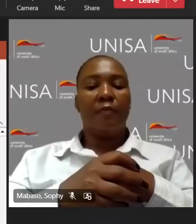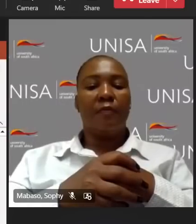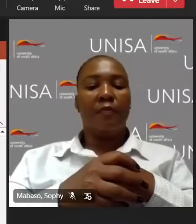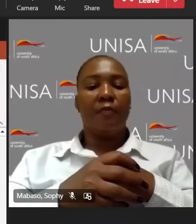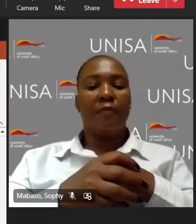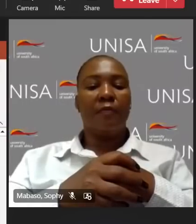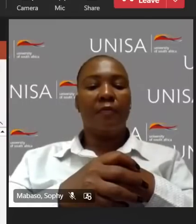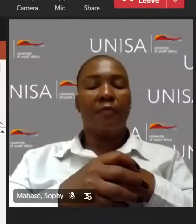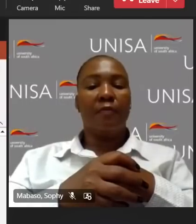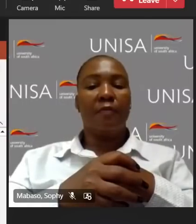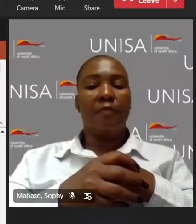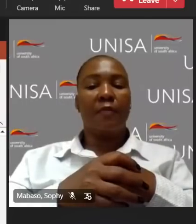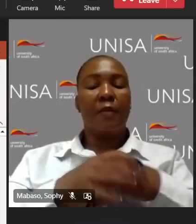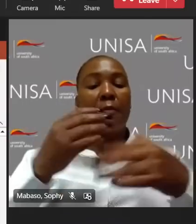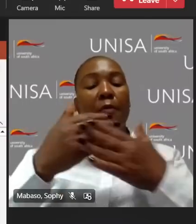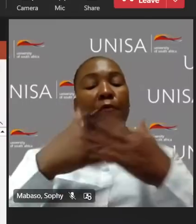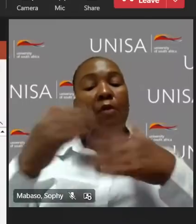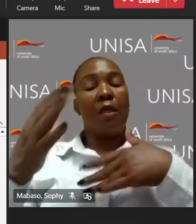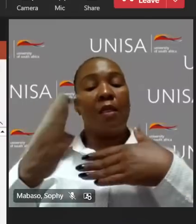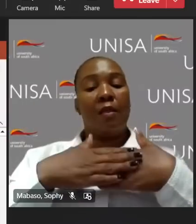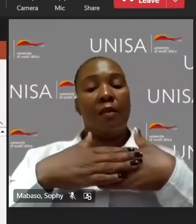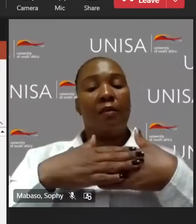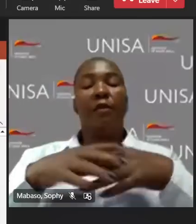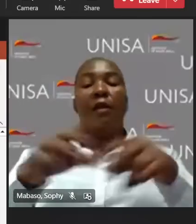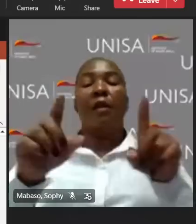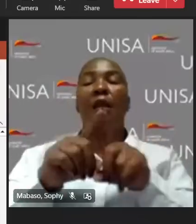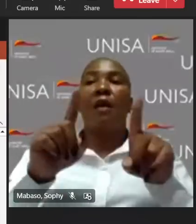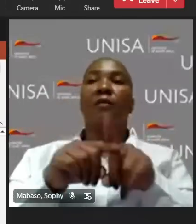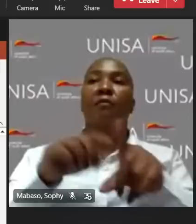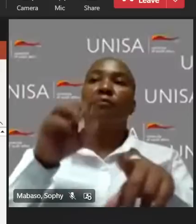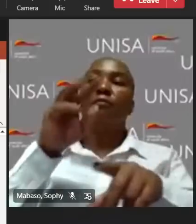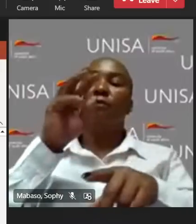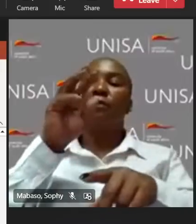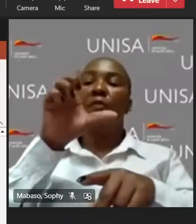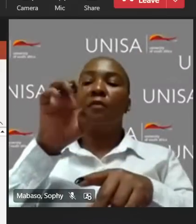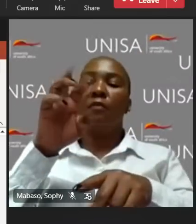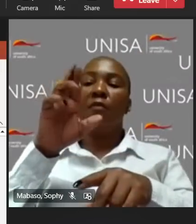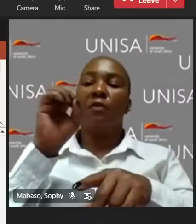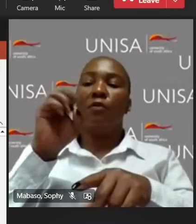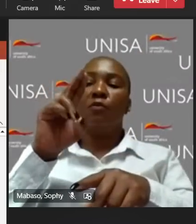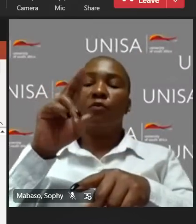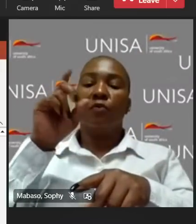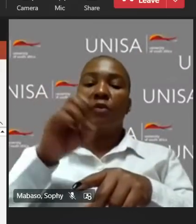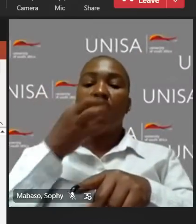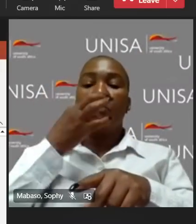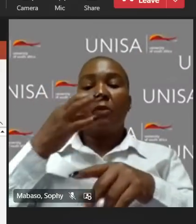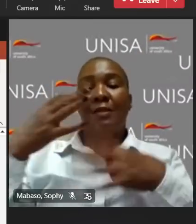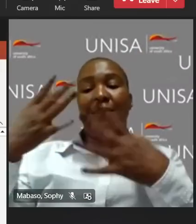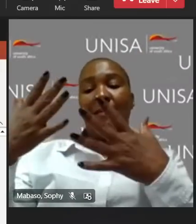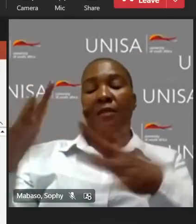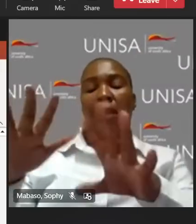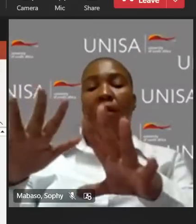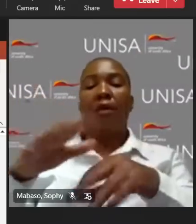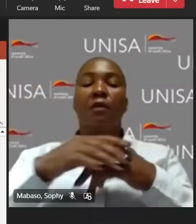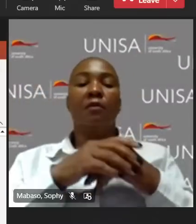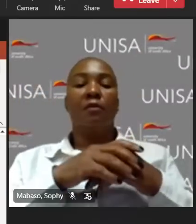And then before I close, as Ms. Lizette Leroux has spoken,